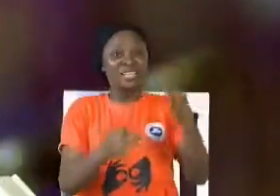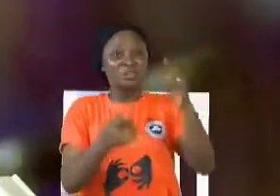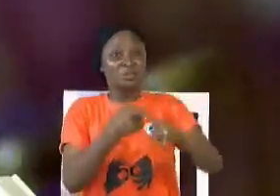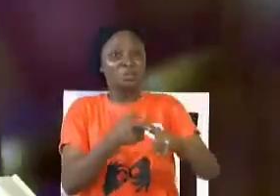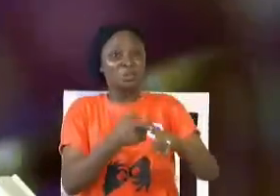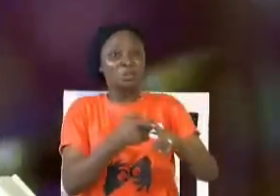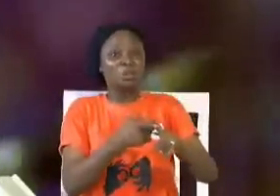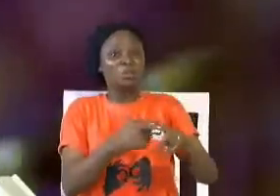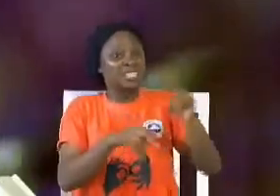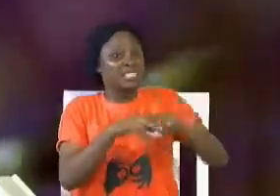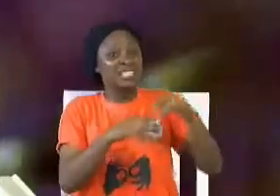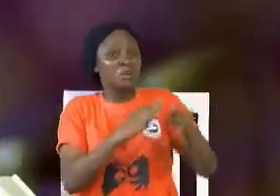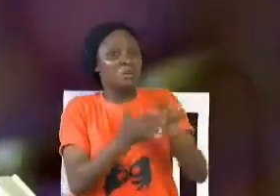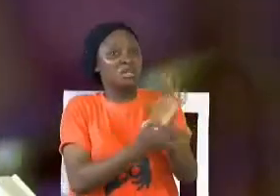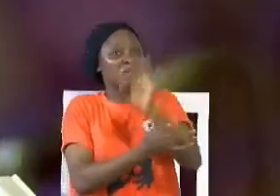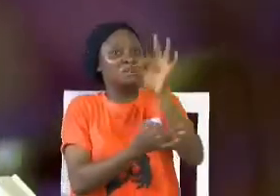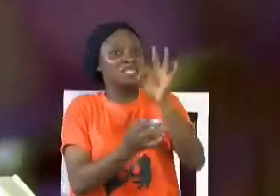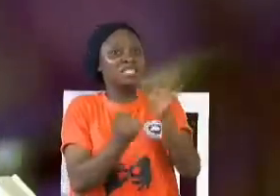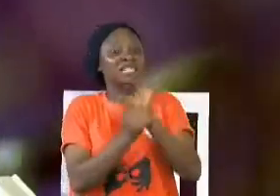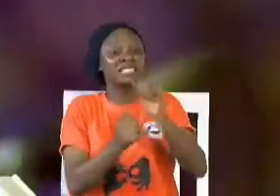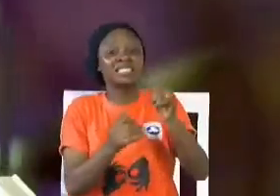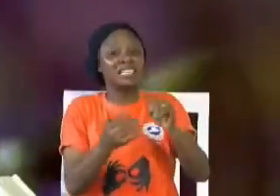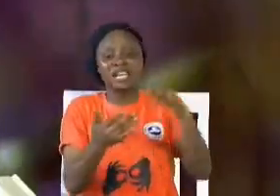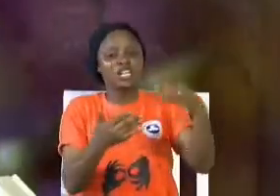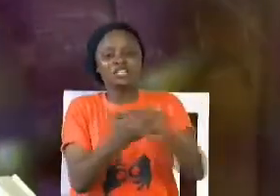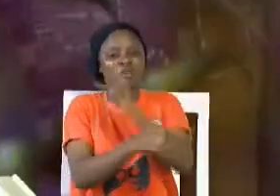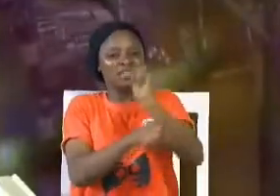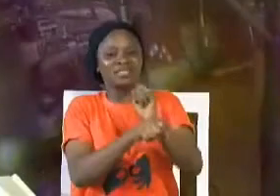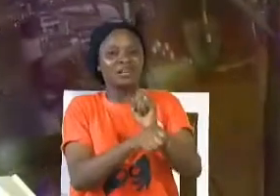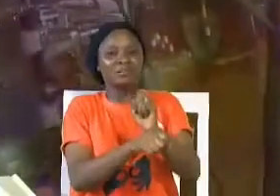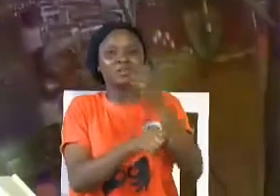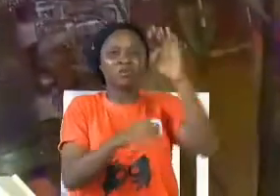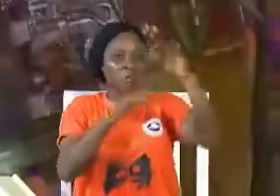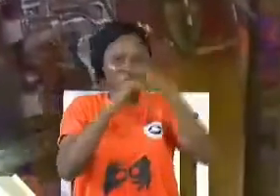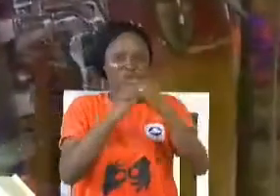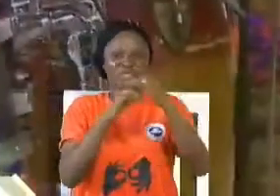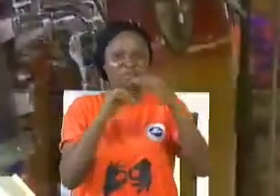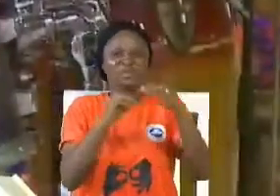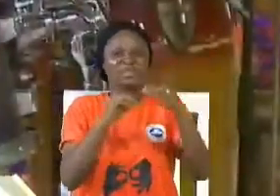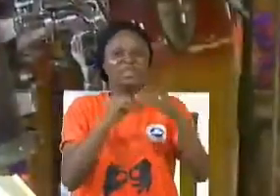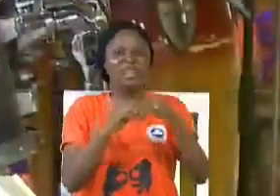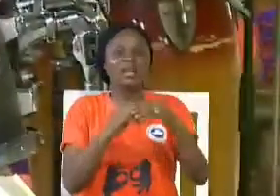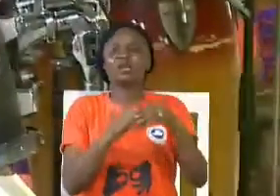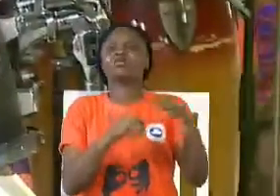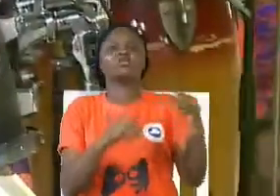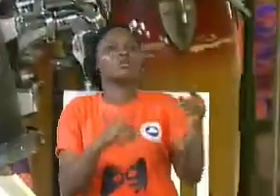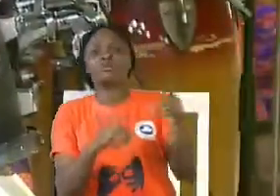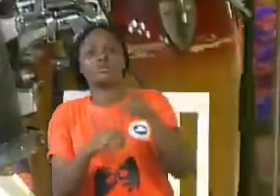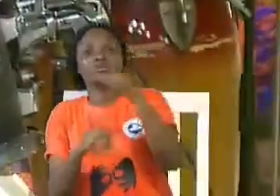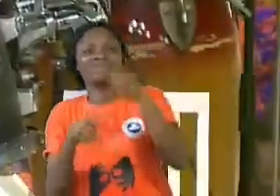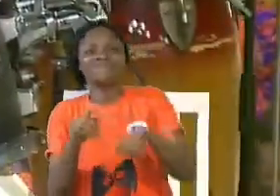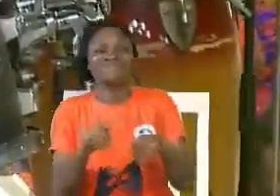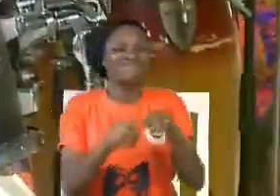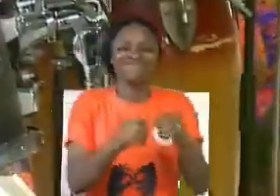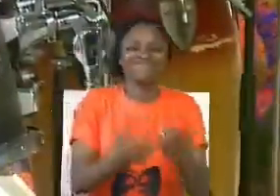Ghost. That's the New Testament way of worshiping. With hands lifted up without